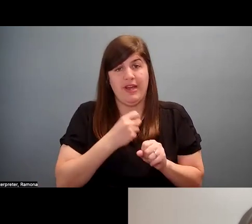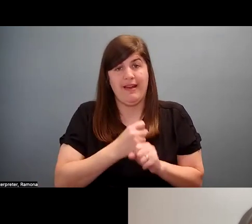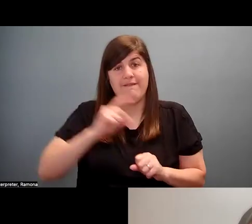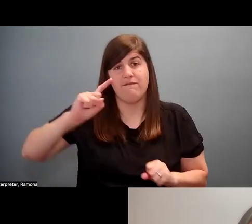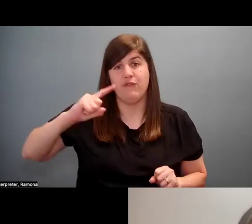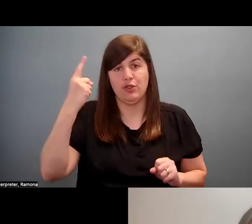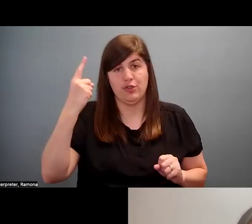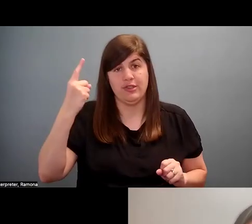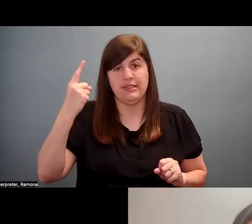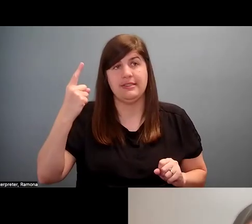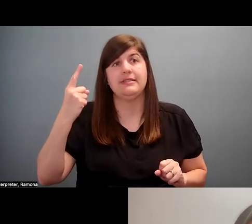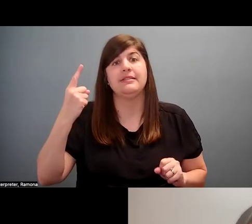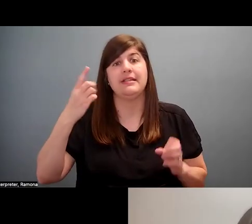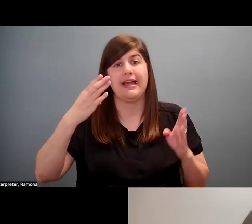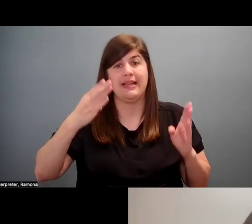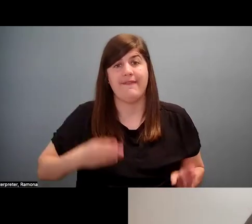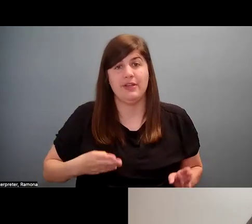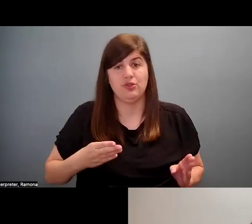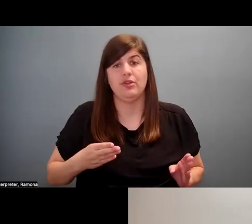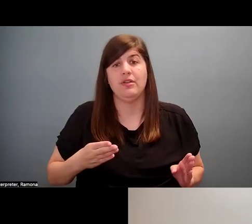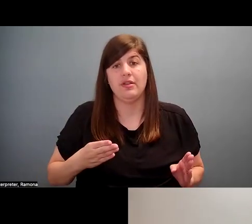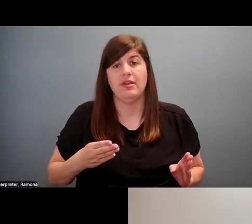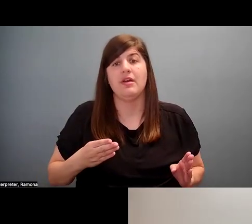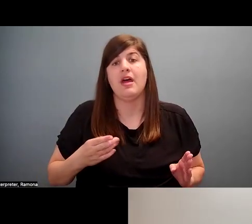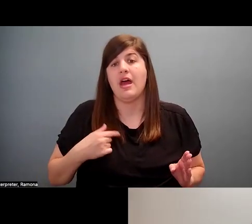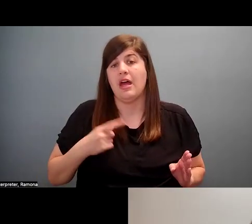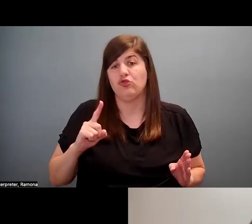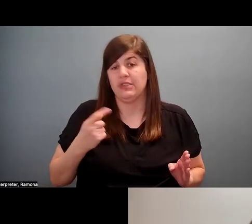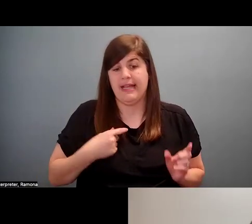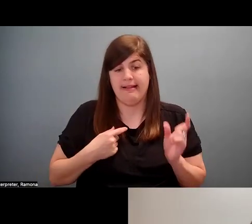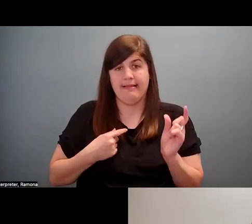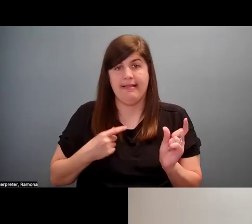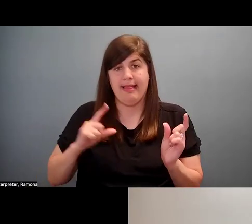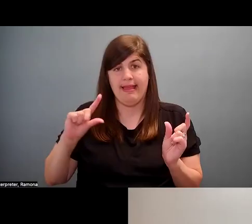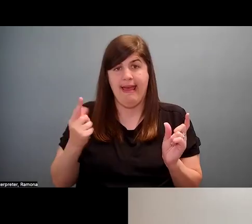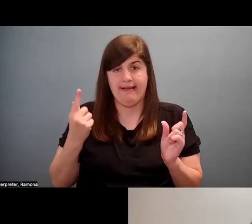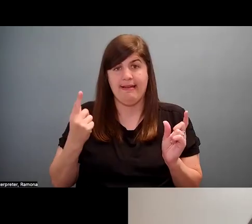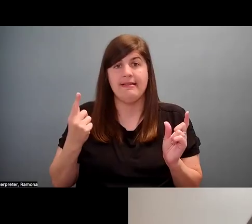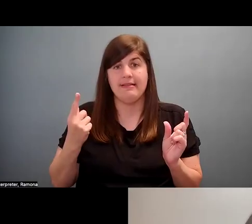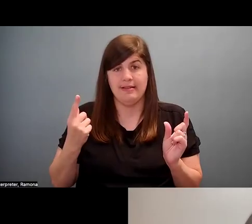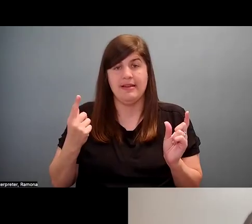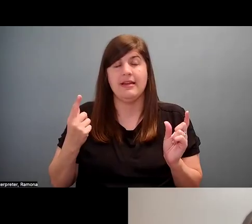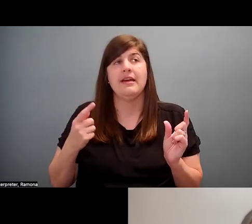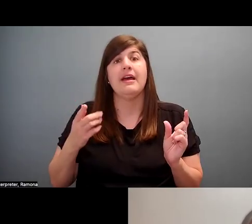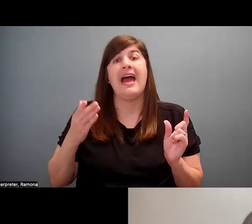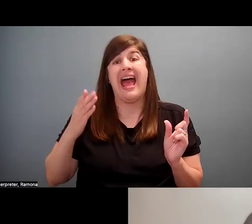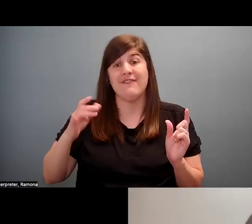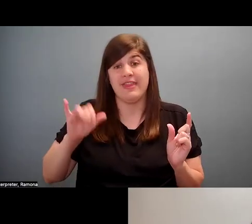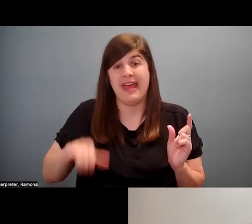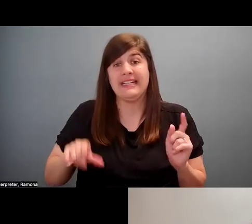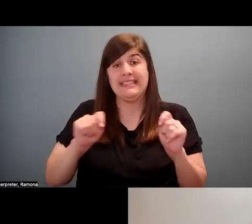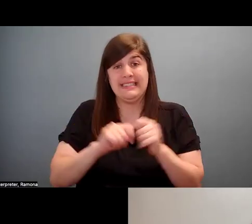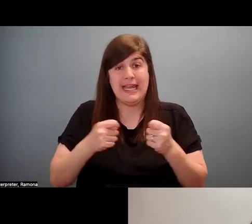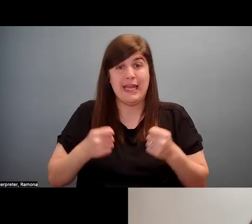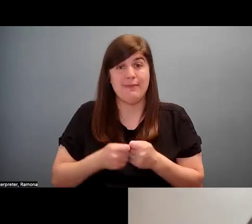first individual leg. So I just had a little leg. Um, After this, the team